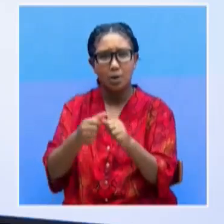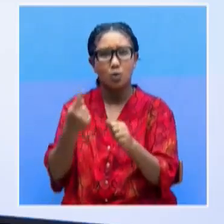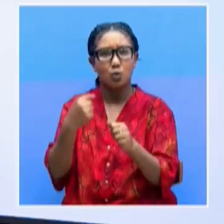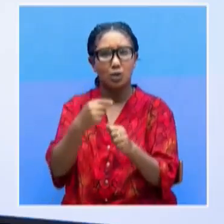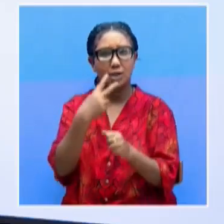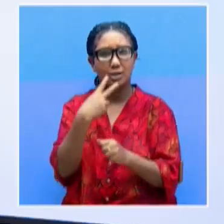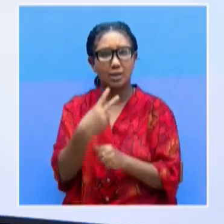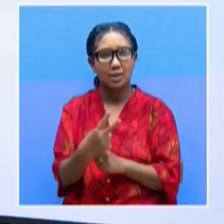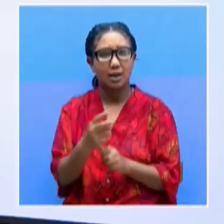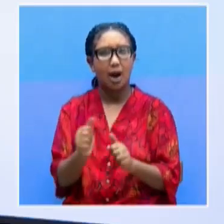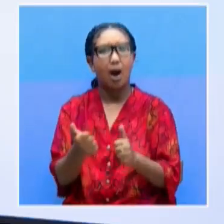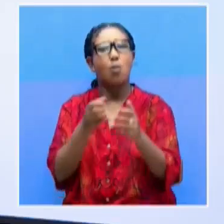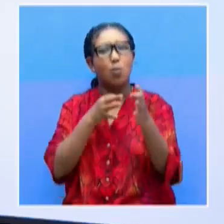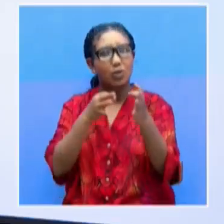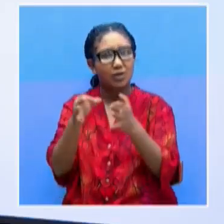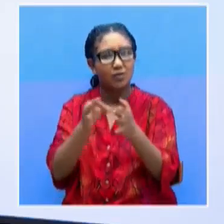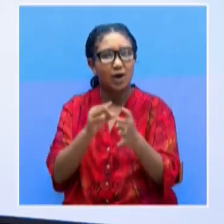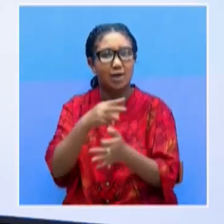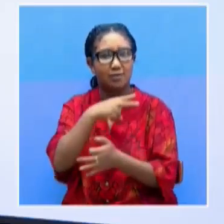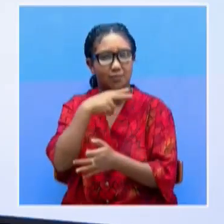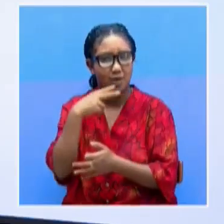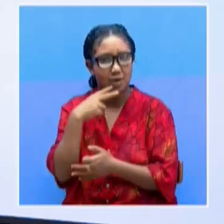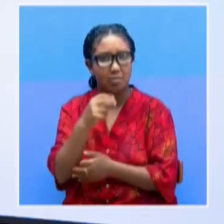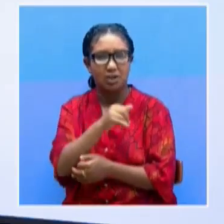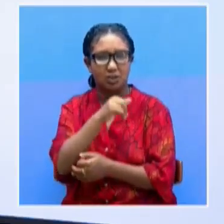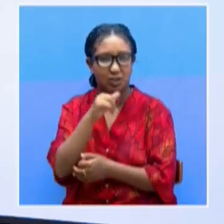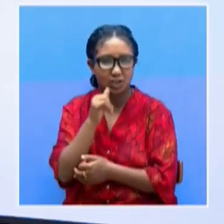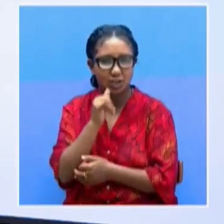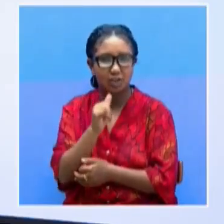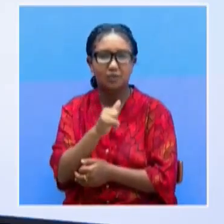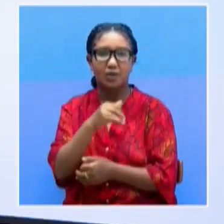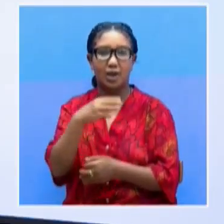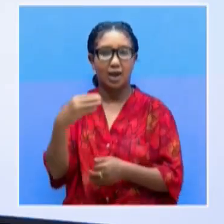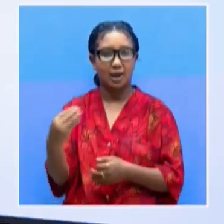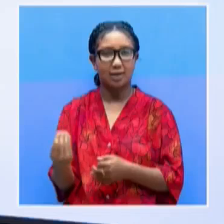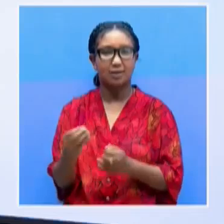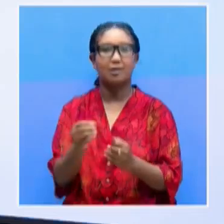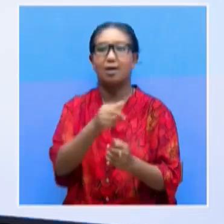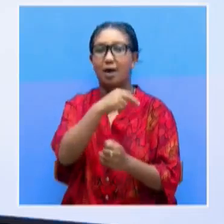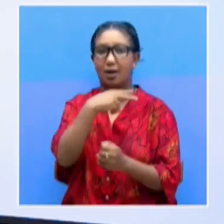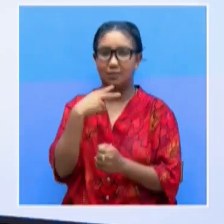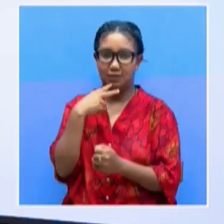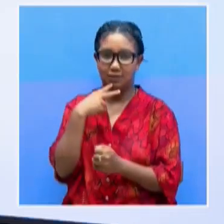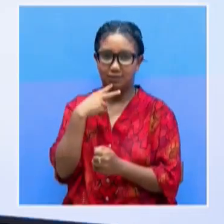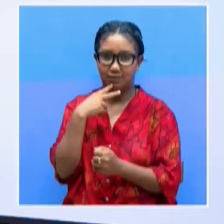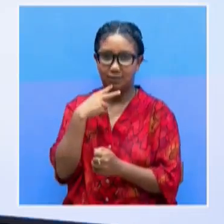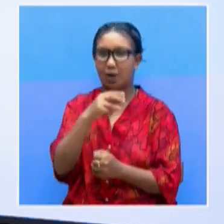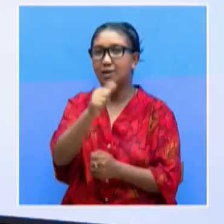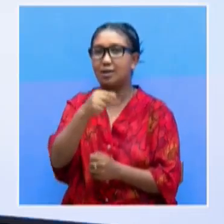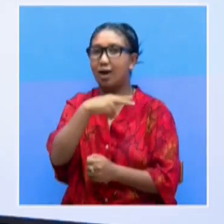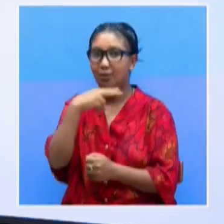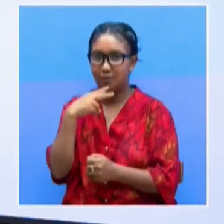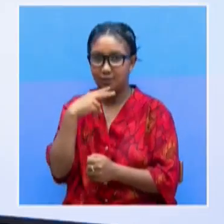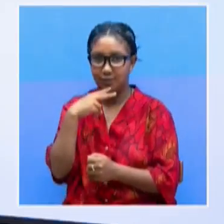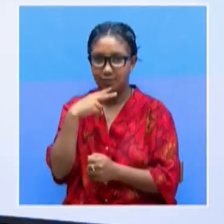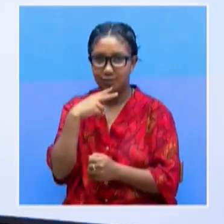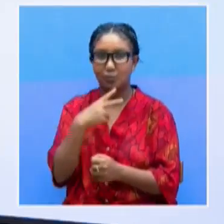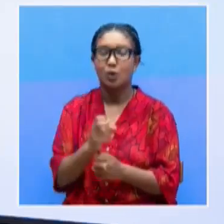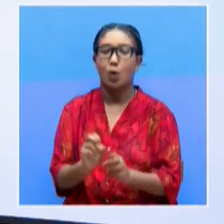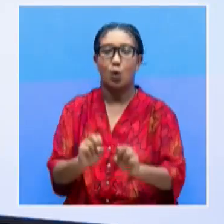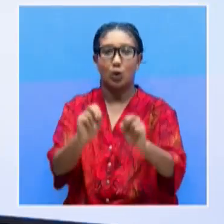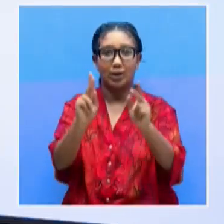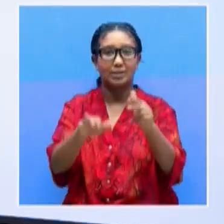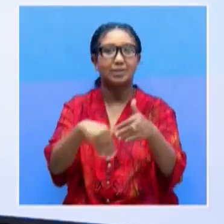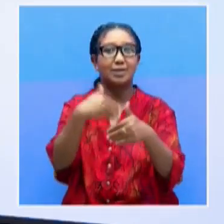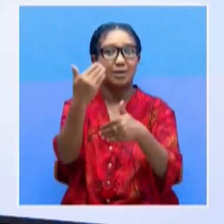seen how it modifies a verb, an adjective, and an adverb, another adverb, right? Okay,